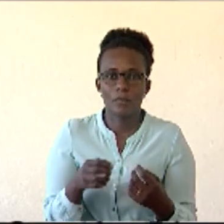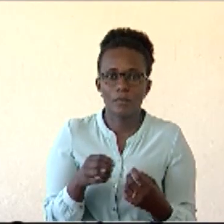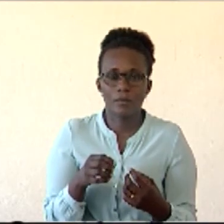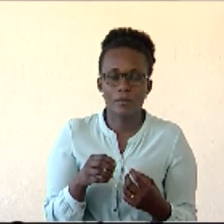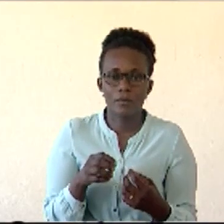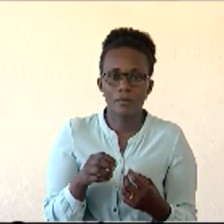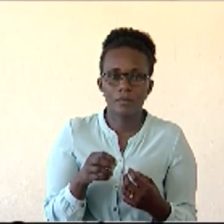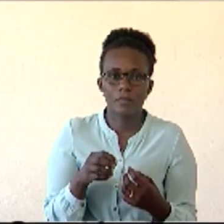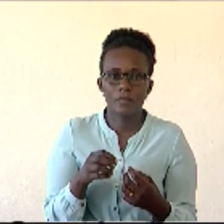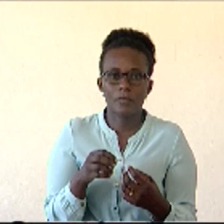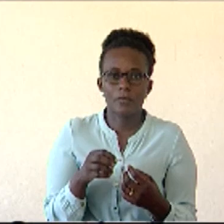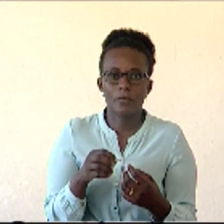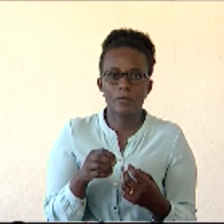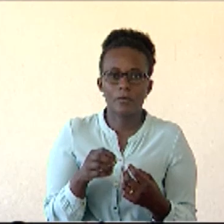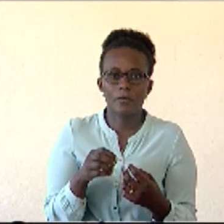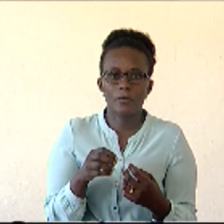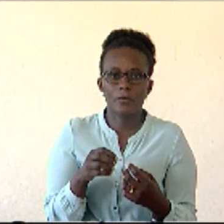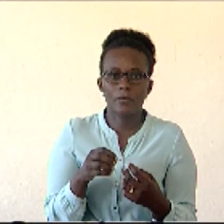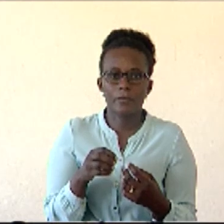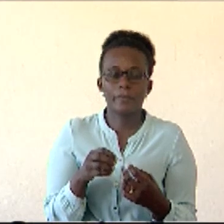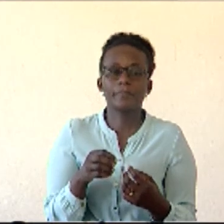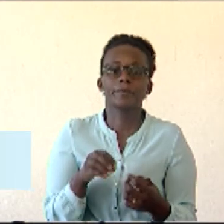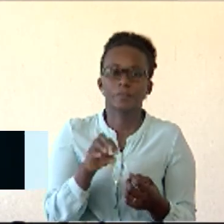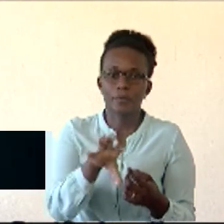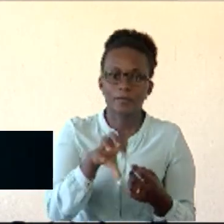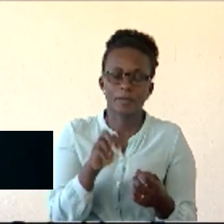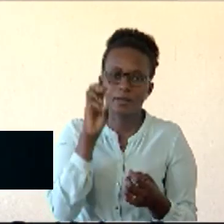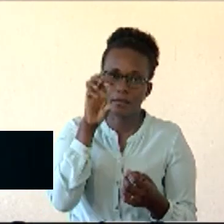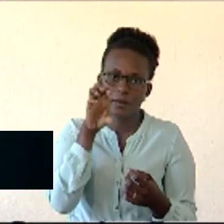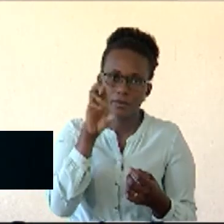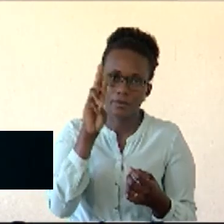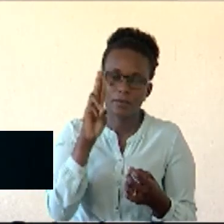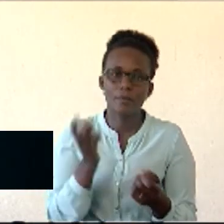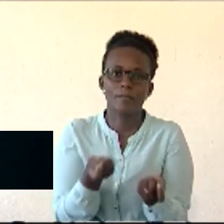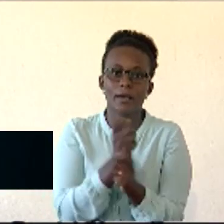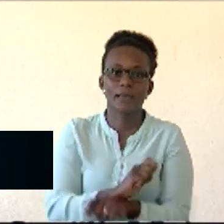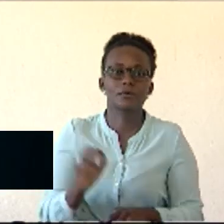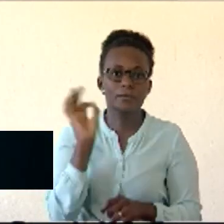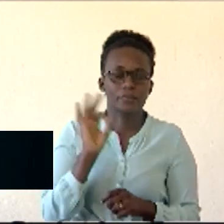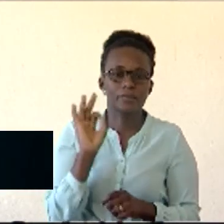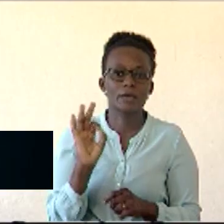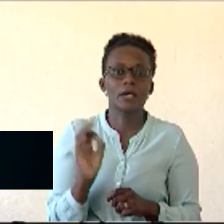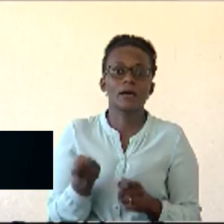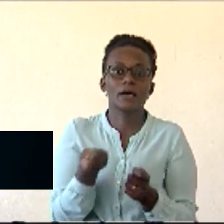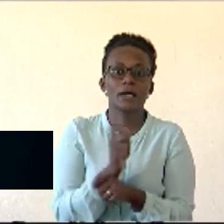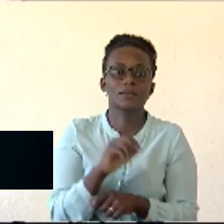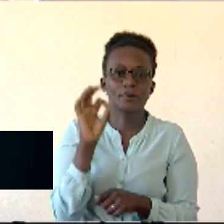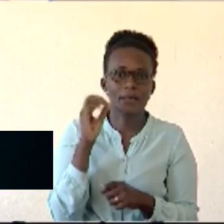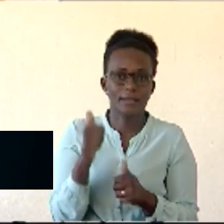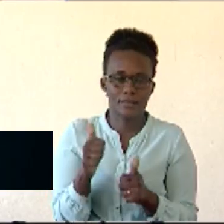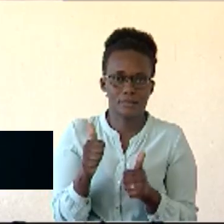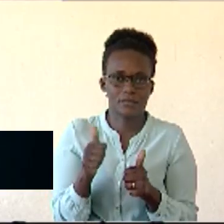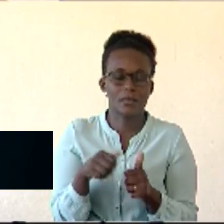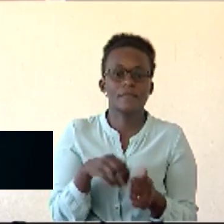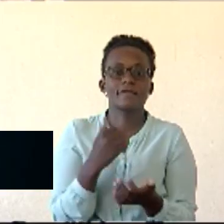not extracted in its purest form. It has some other ingredients, other components